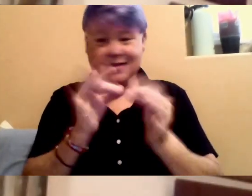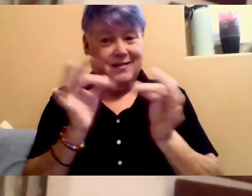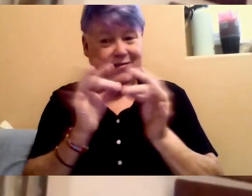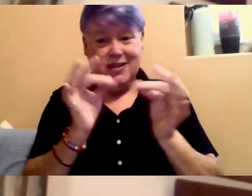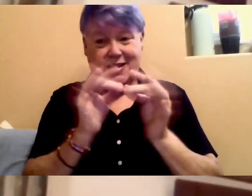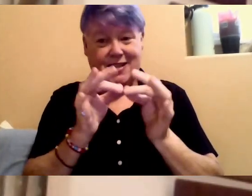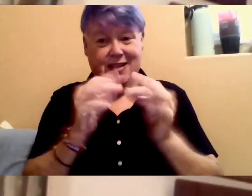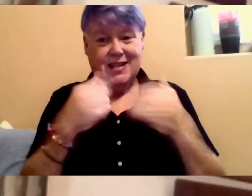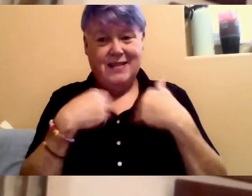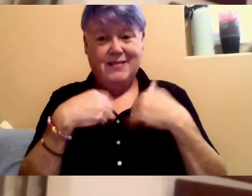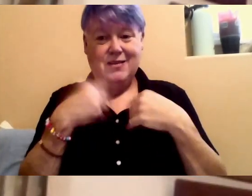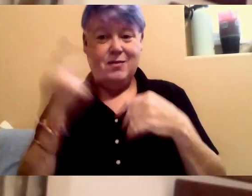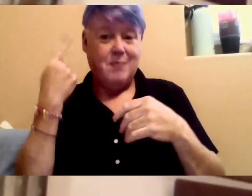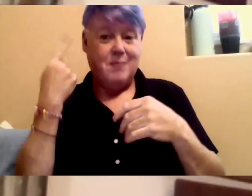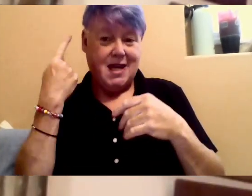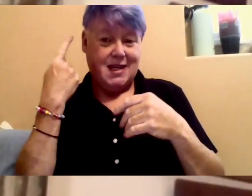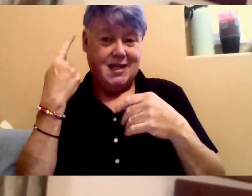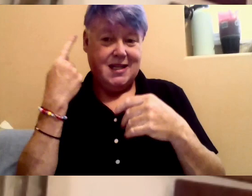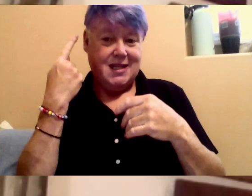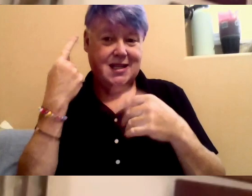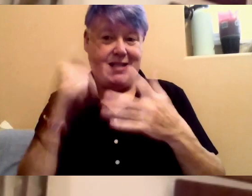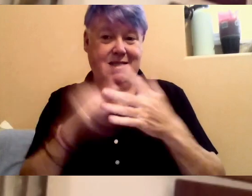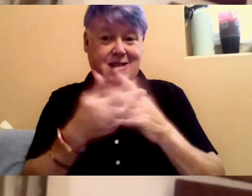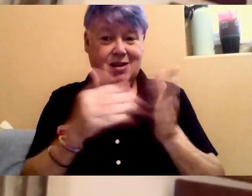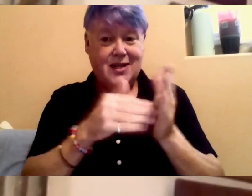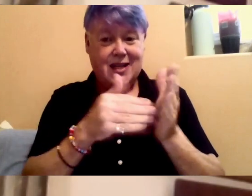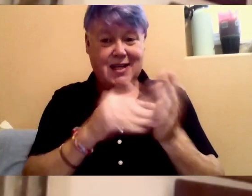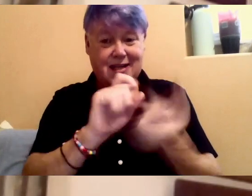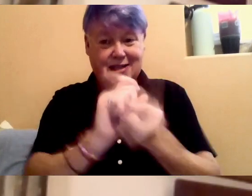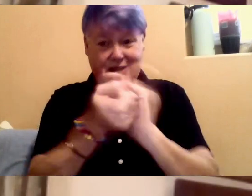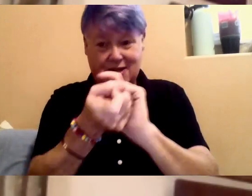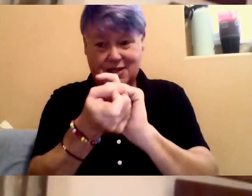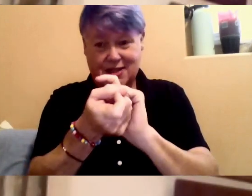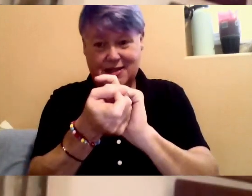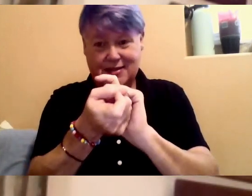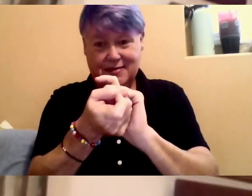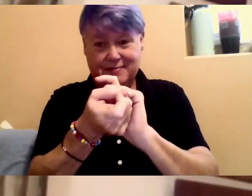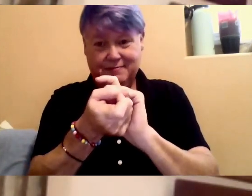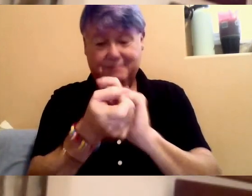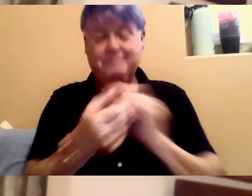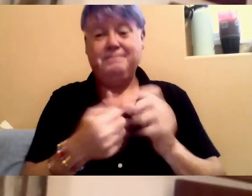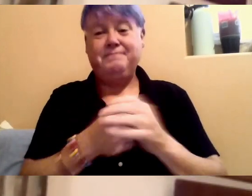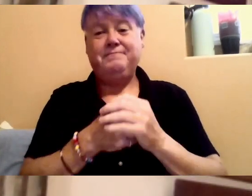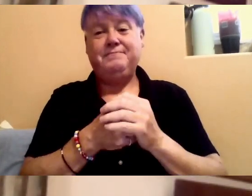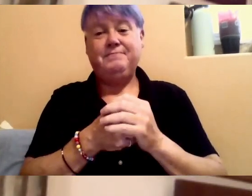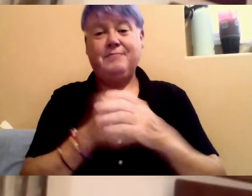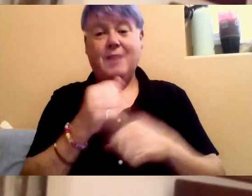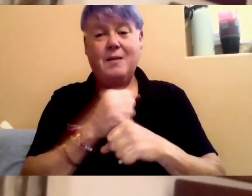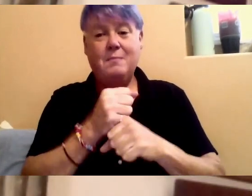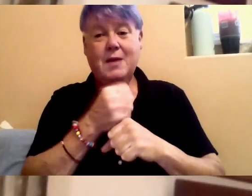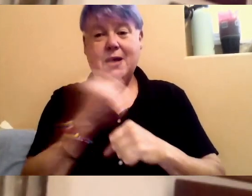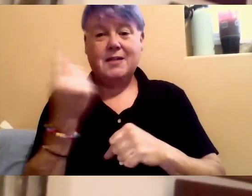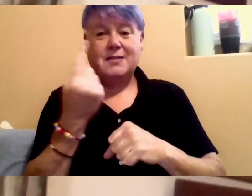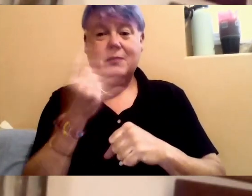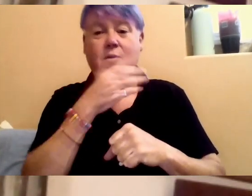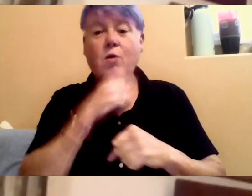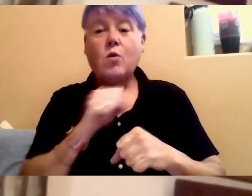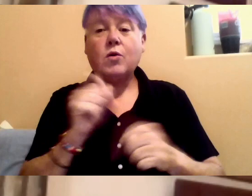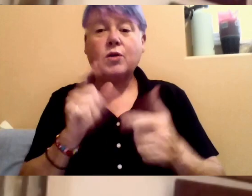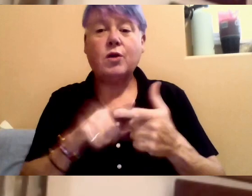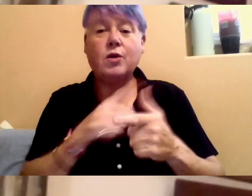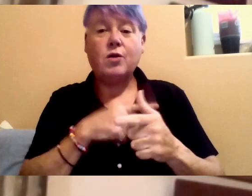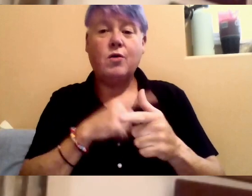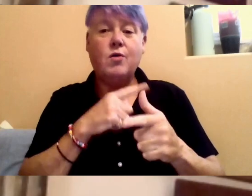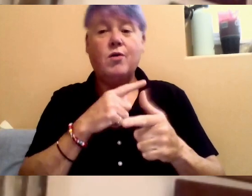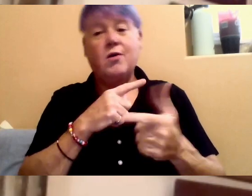have to go back and start again and make somebody older, or, you know,